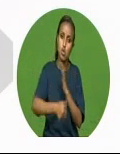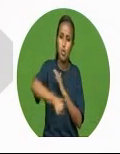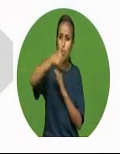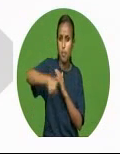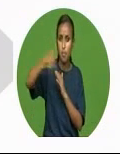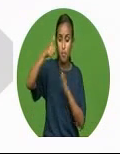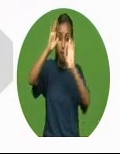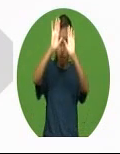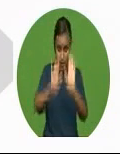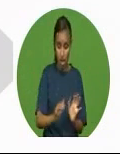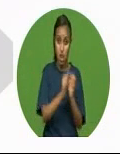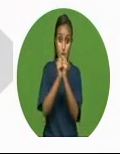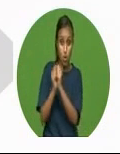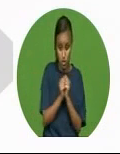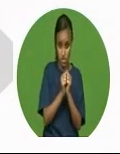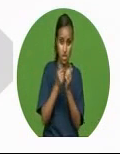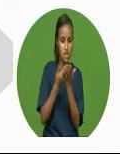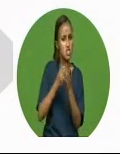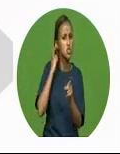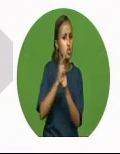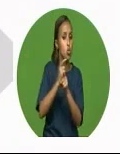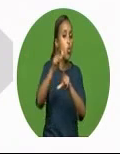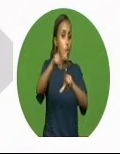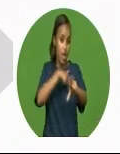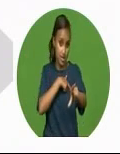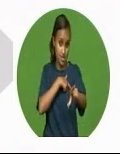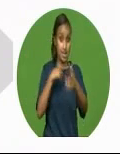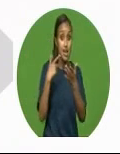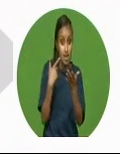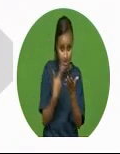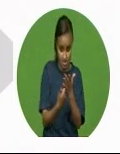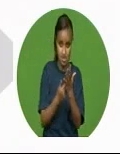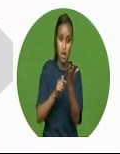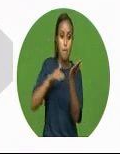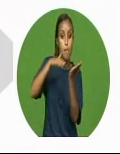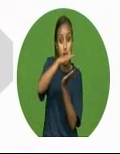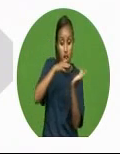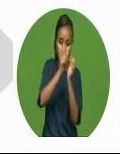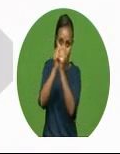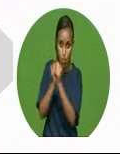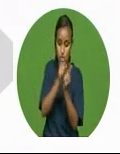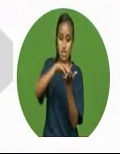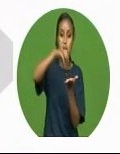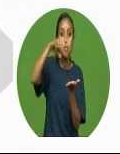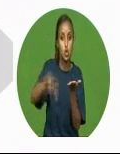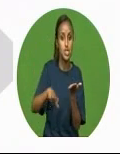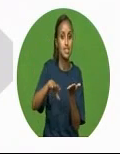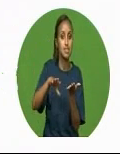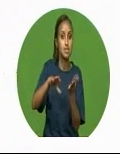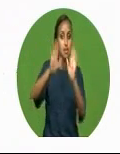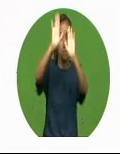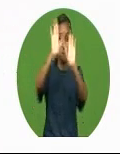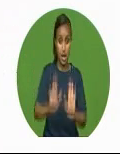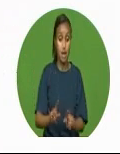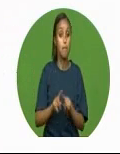the principal planes with its true length if it is parallel with the project